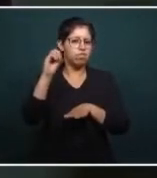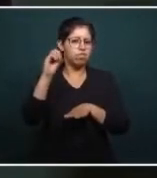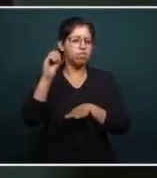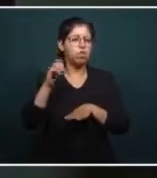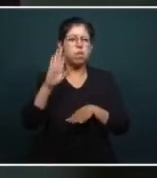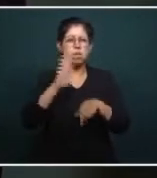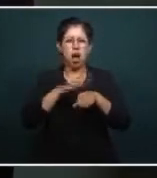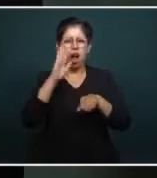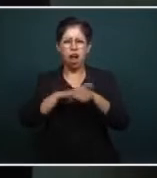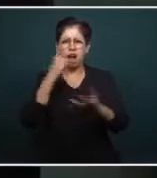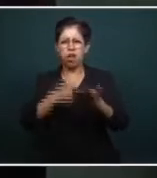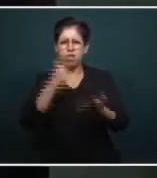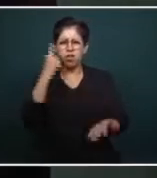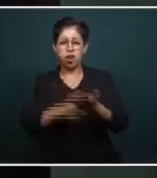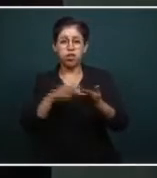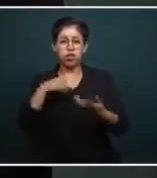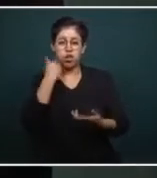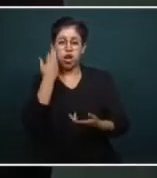We want to prevent it,